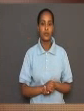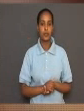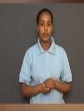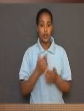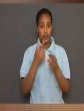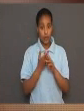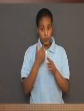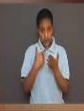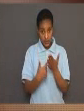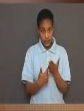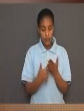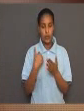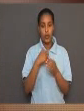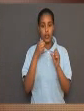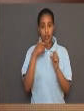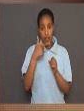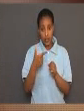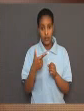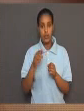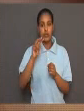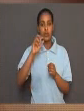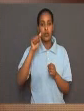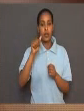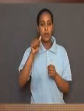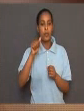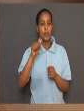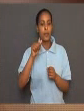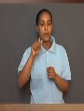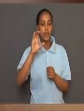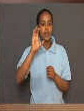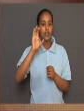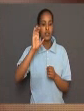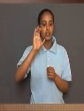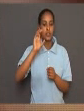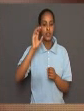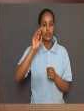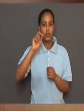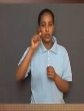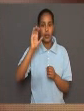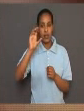From this, we can tell that sodium carbonate is a weak base.